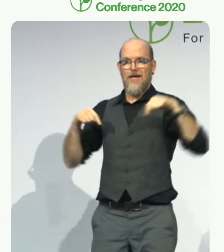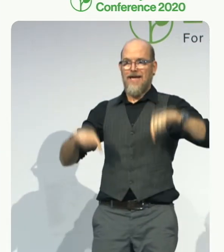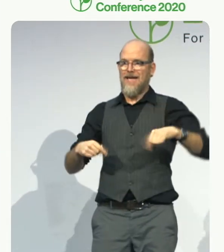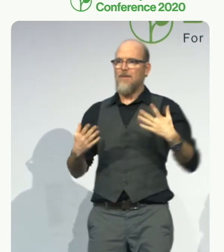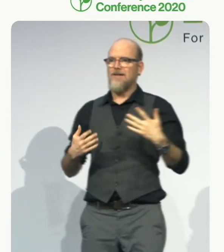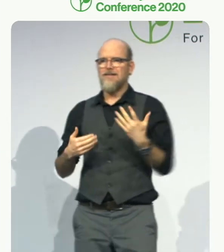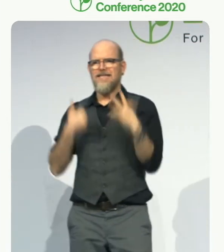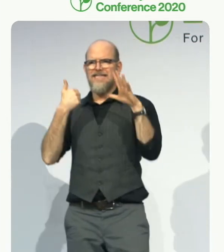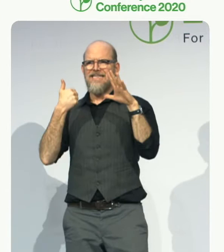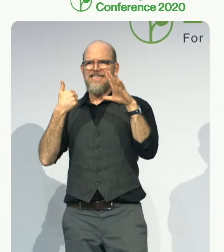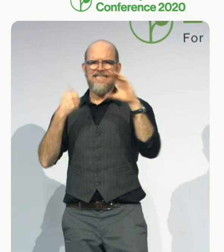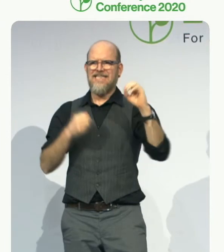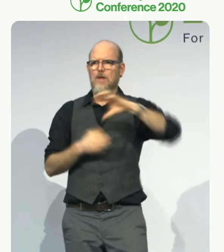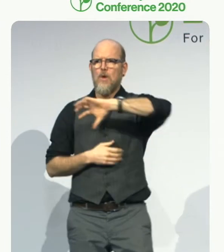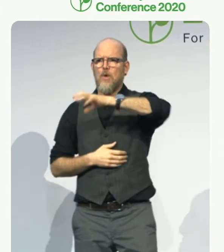programs.